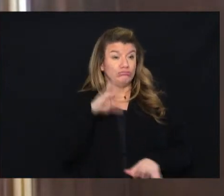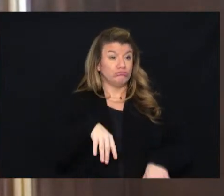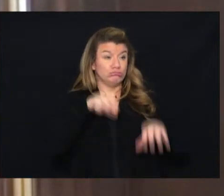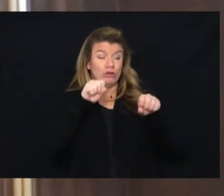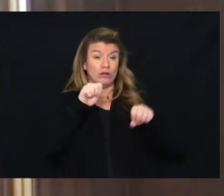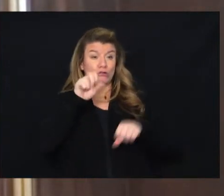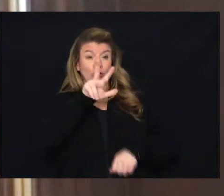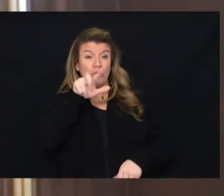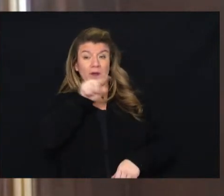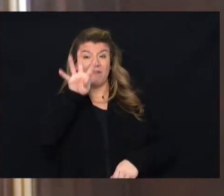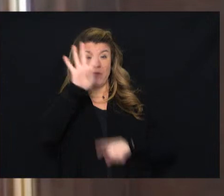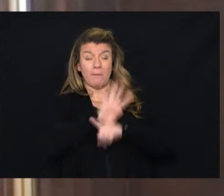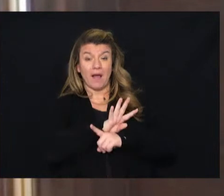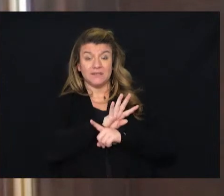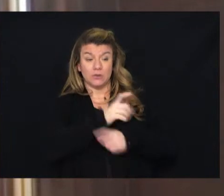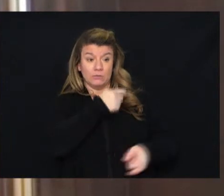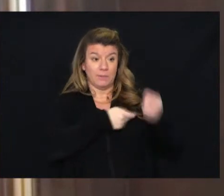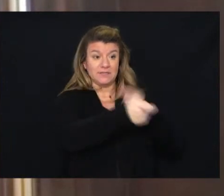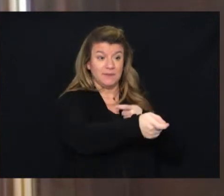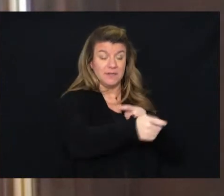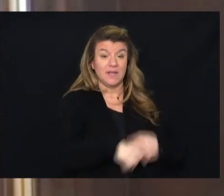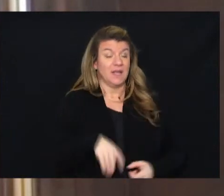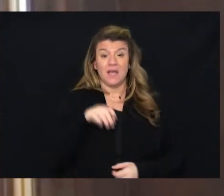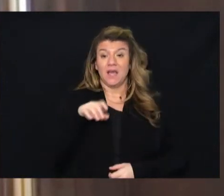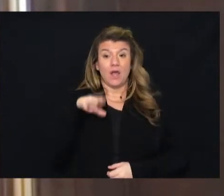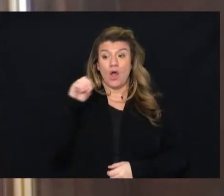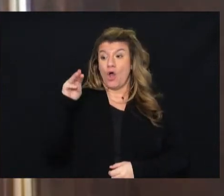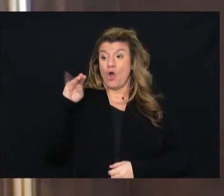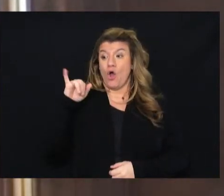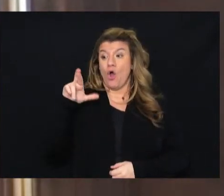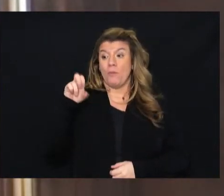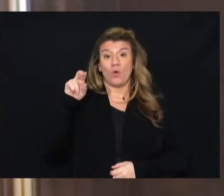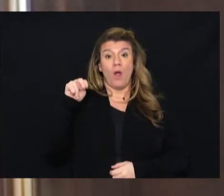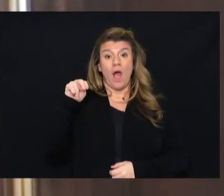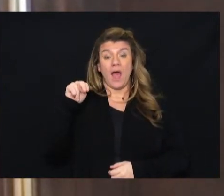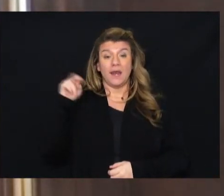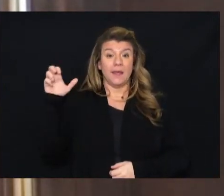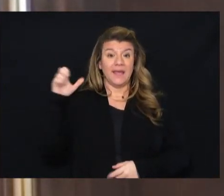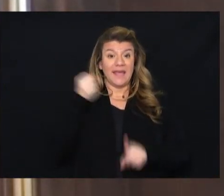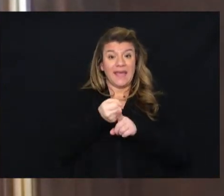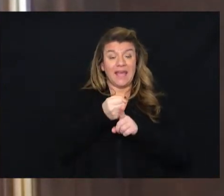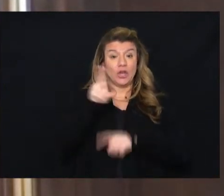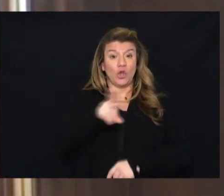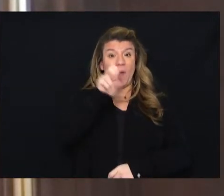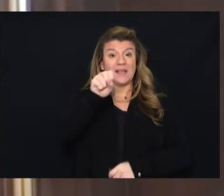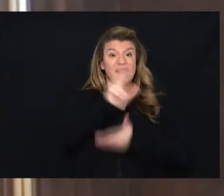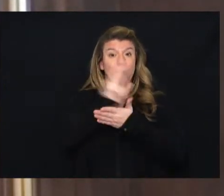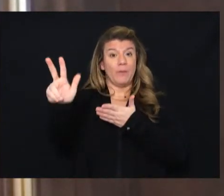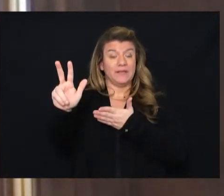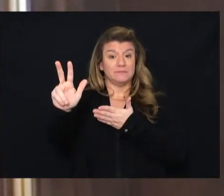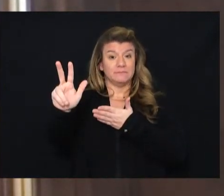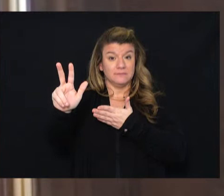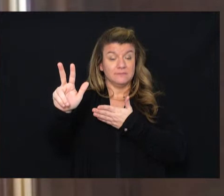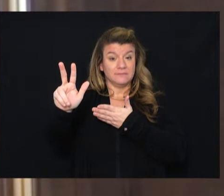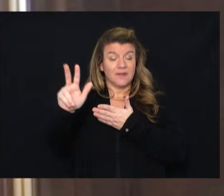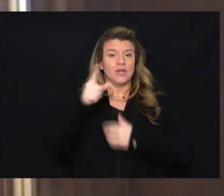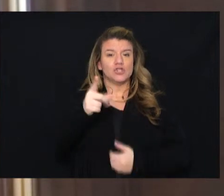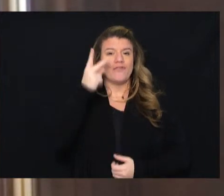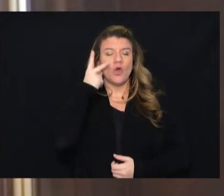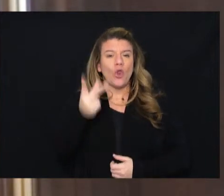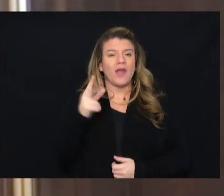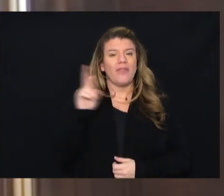US. Omicron replaced Delta in the US in 3 weeks. So if you look at the